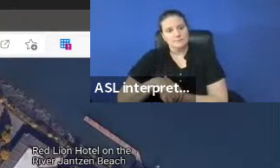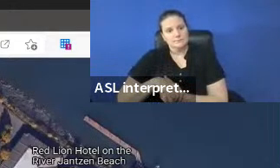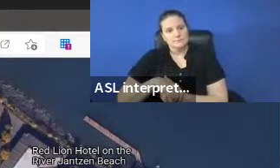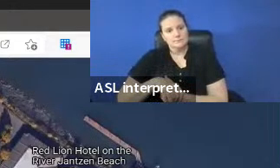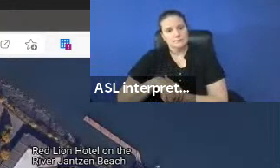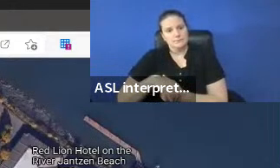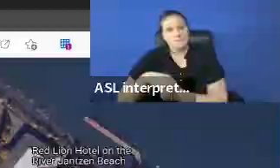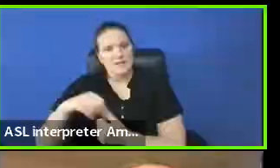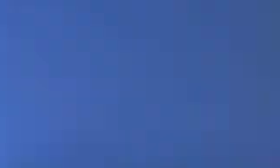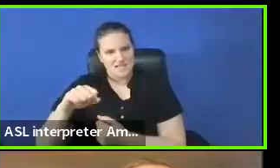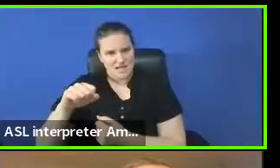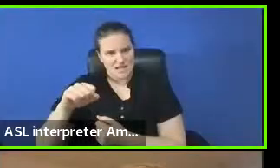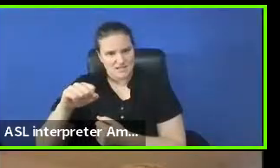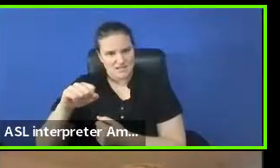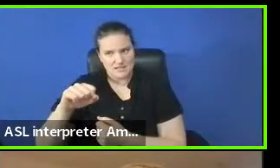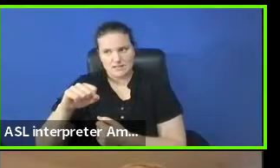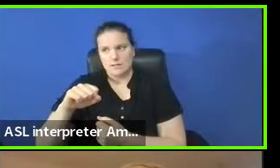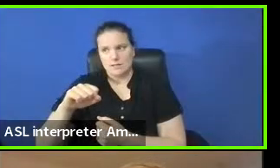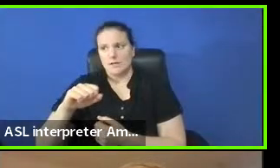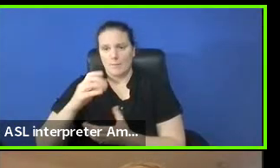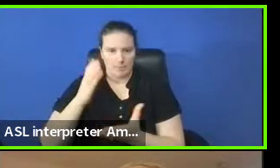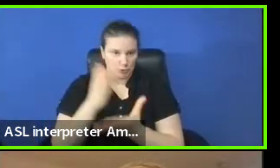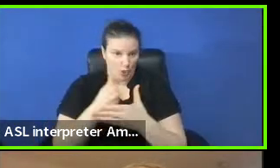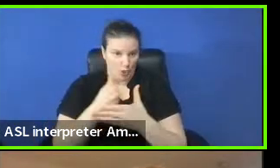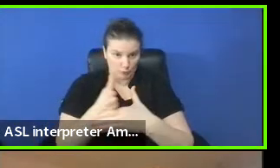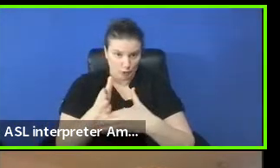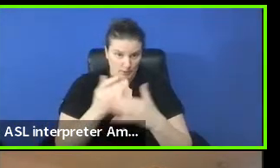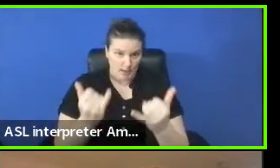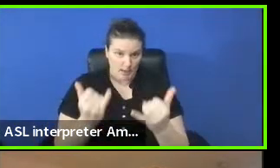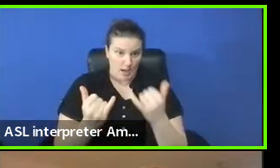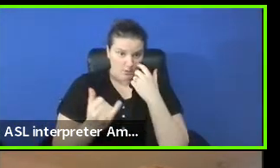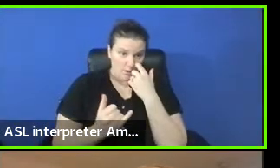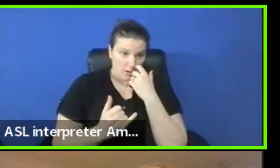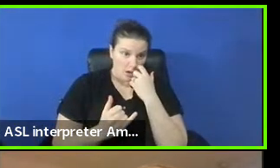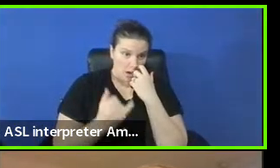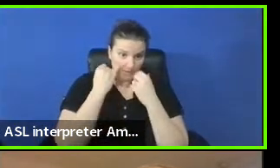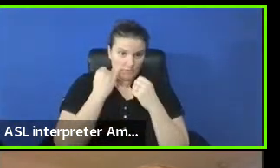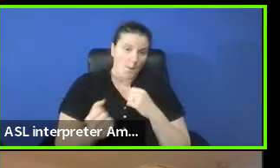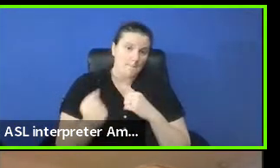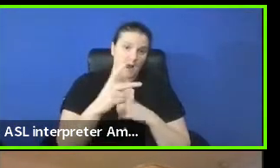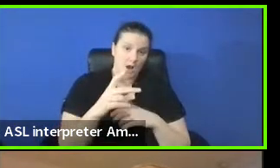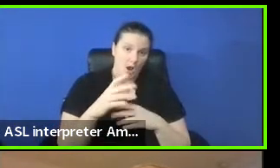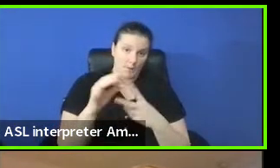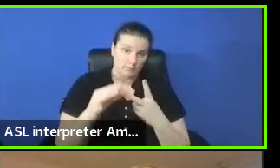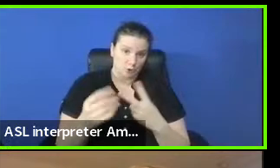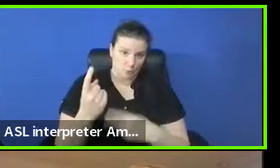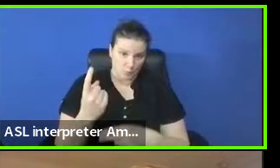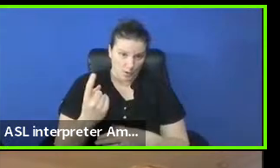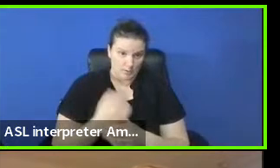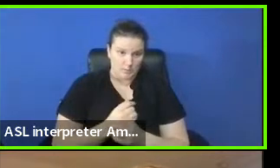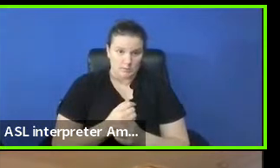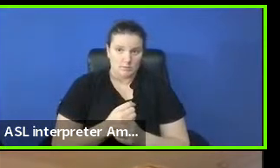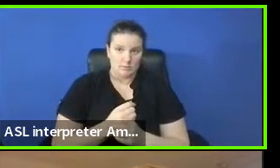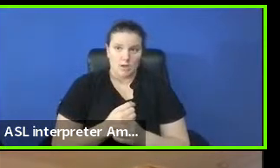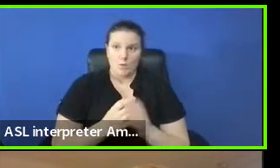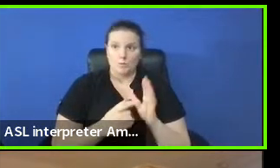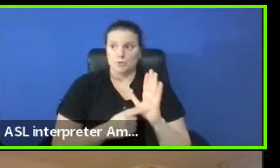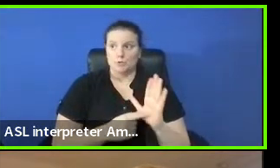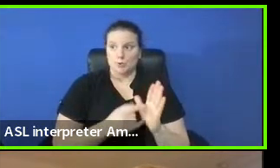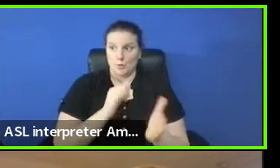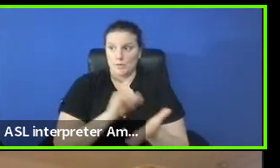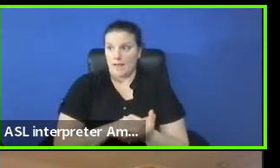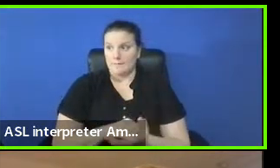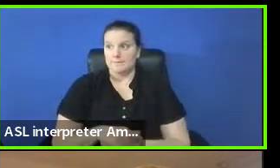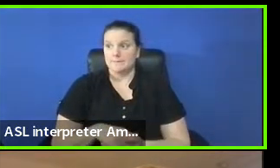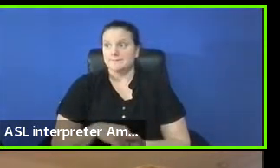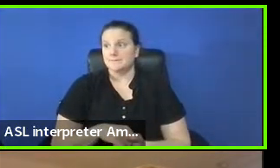what I might do is I'll stop sharing now. And if we can go back to option one, we can just show that.